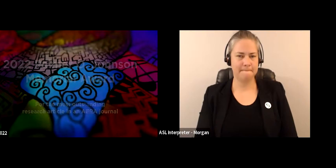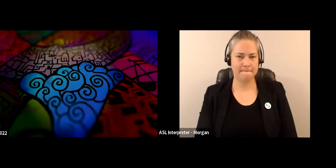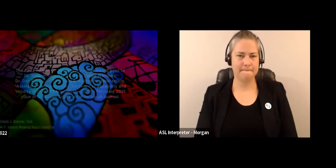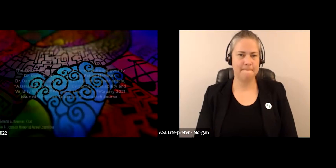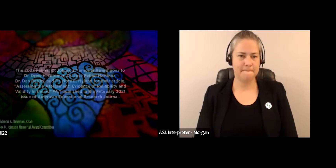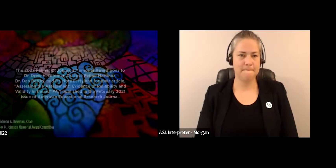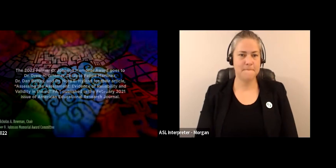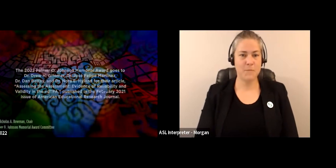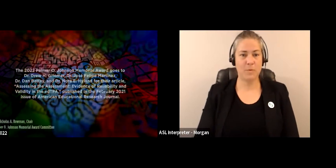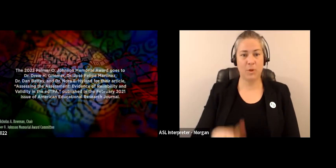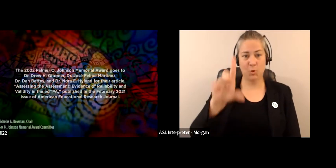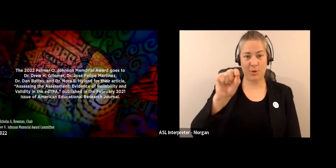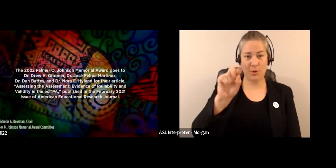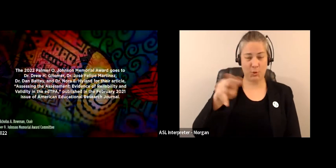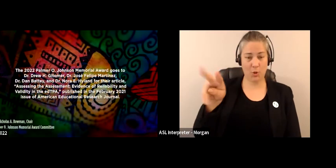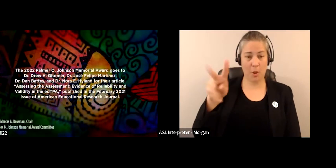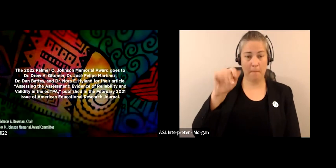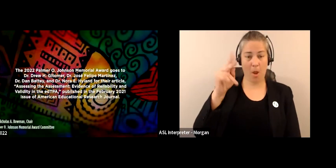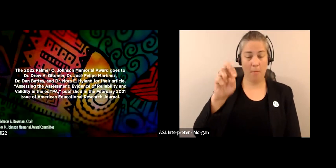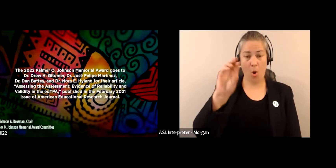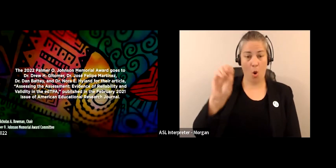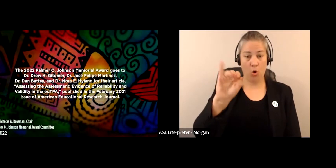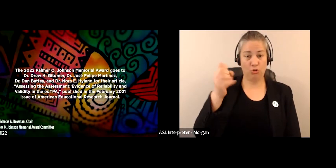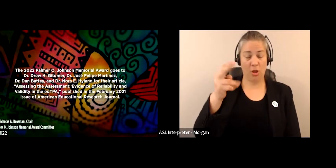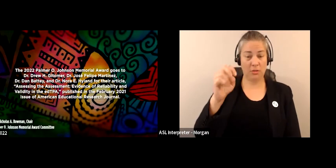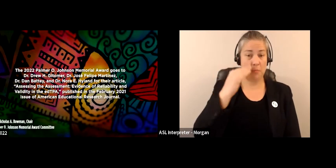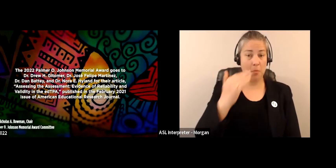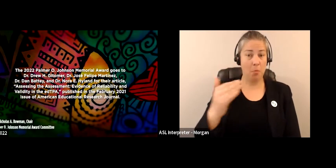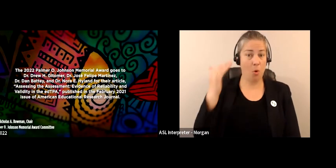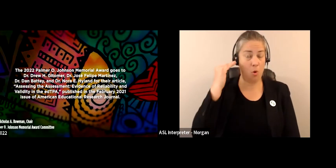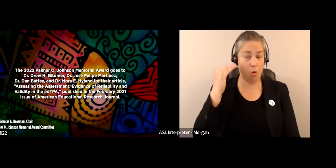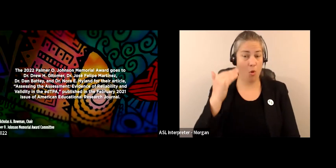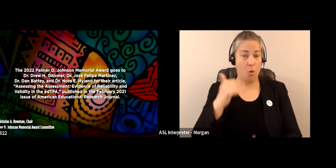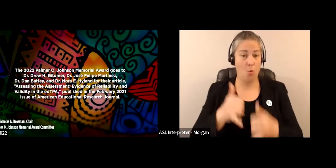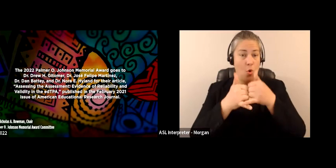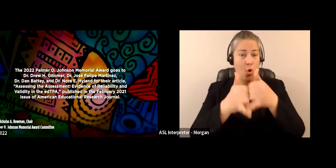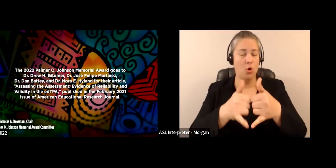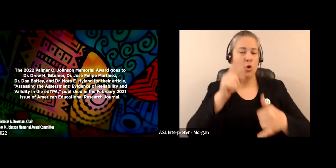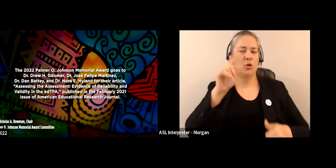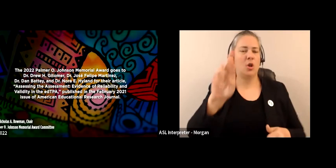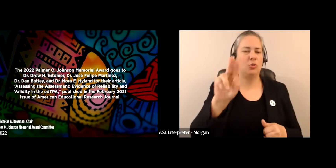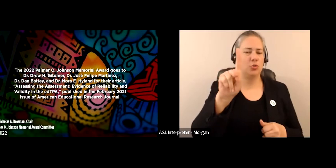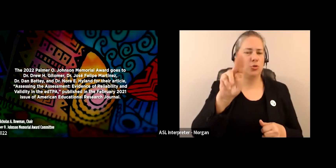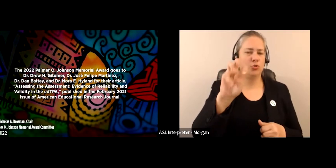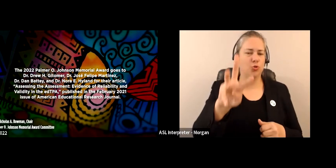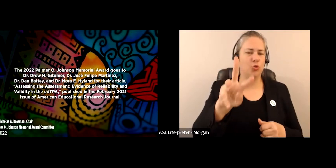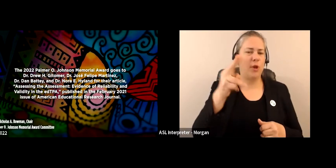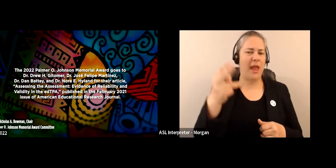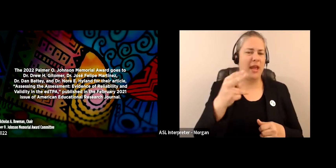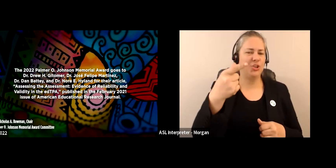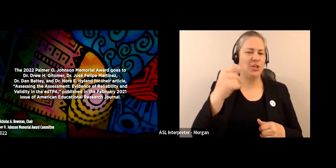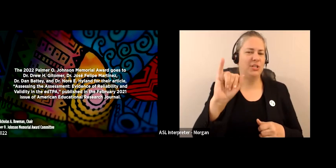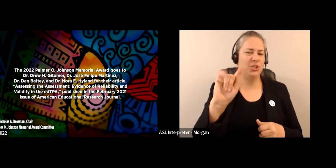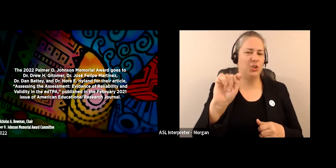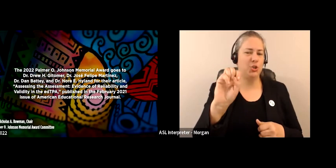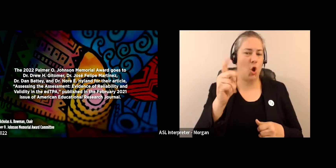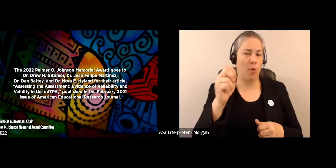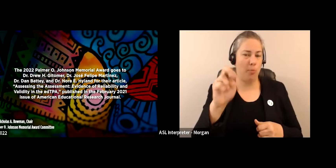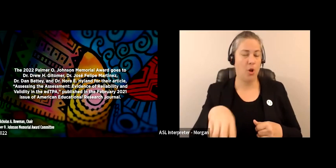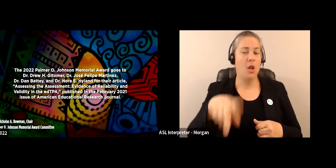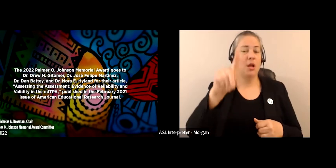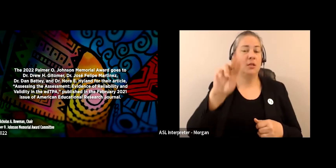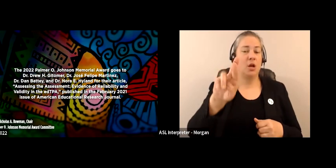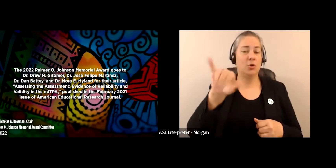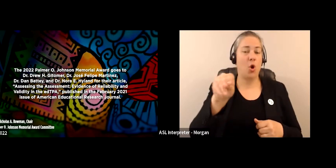The 2022 Palmer O. Johnson Memorial Award goes to Dr. Drew H. Gitomer, Dr. Jose